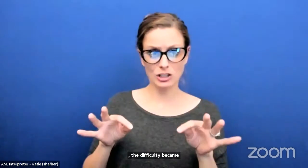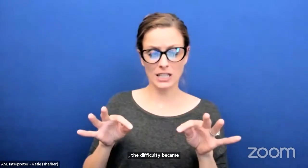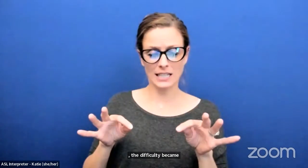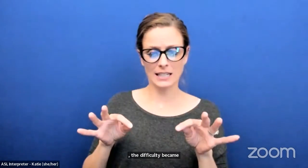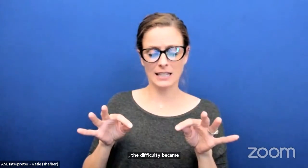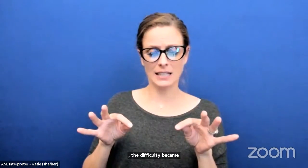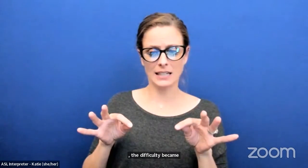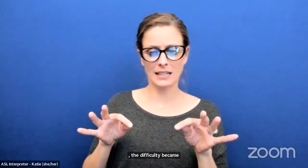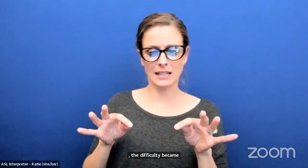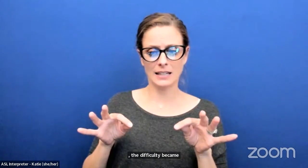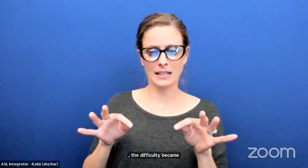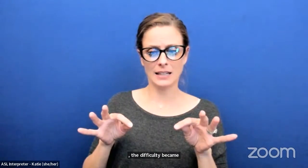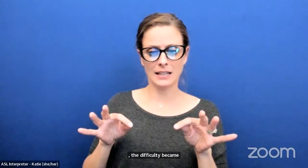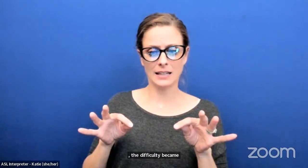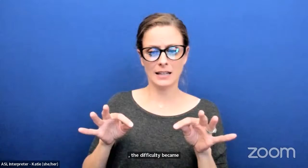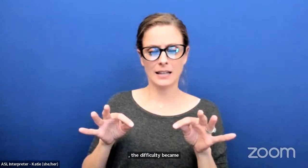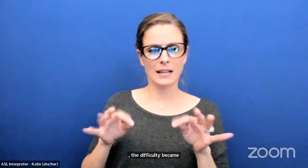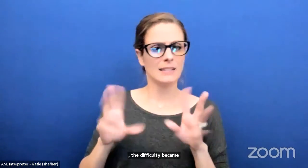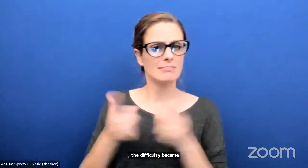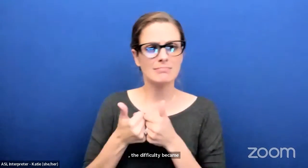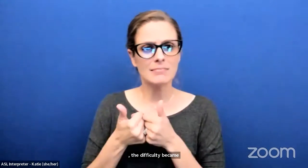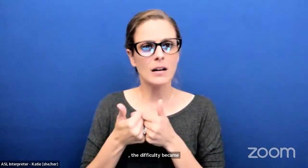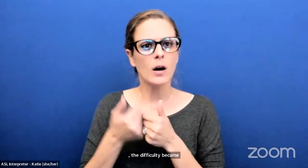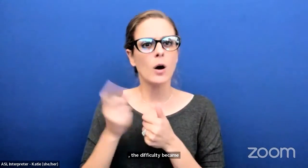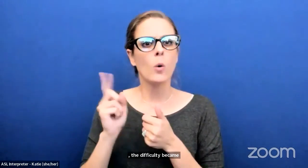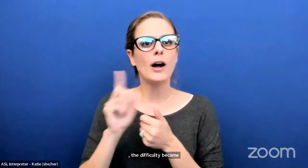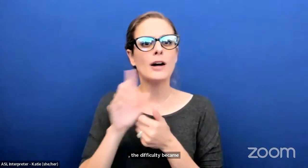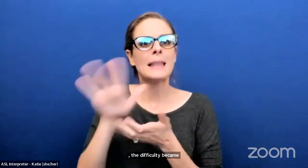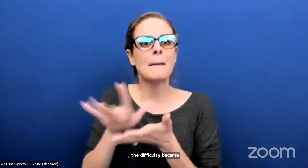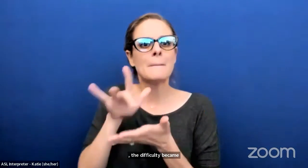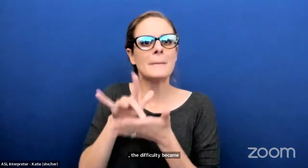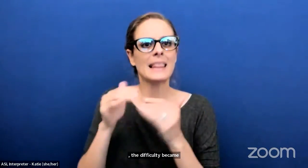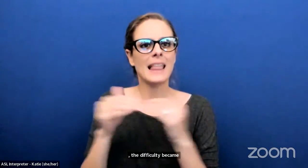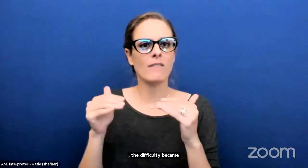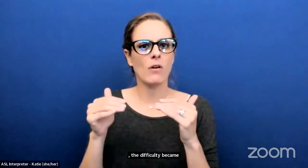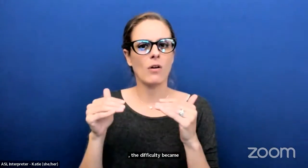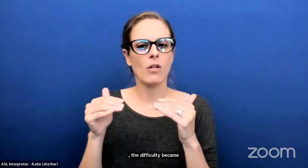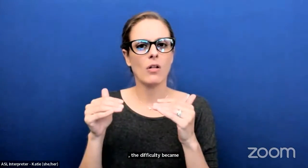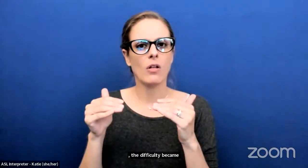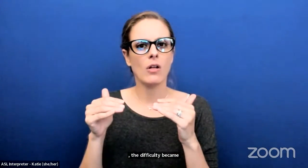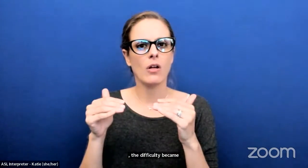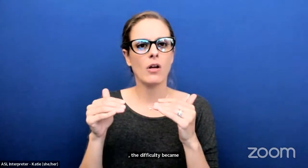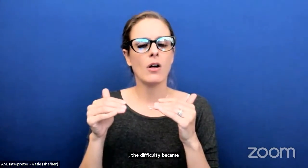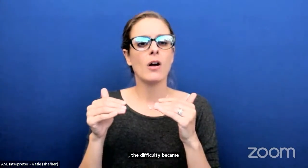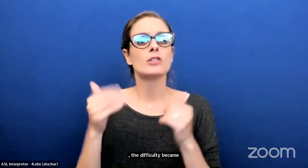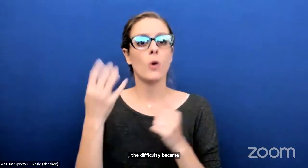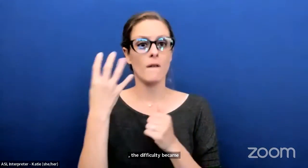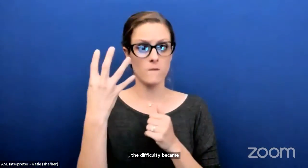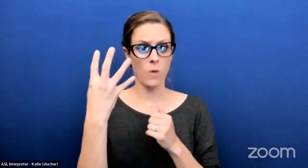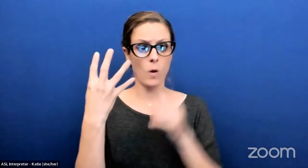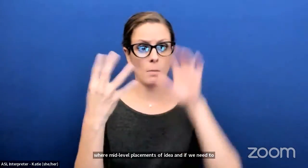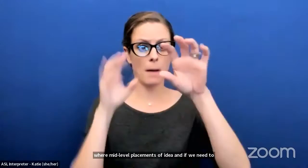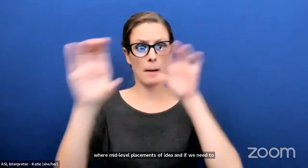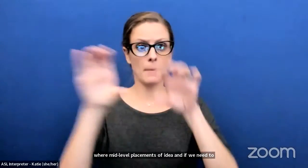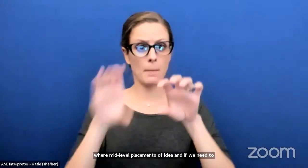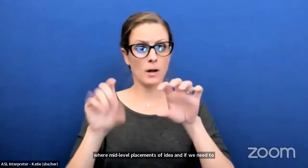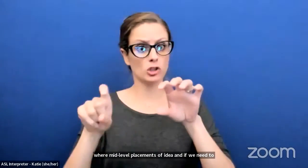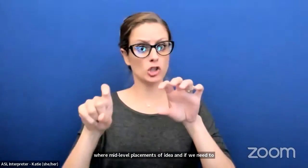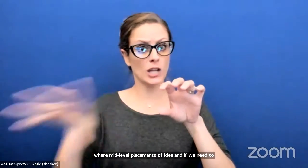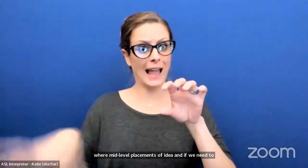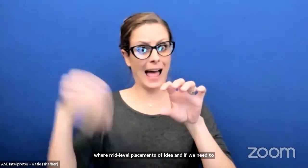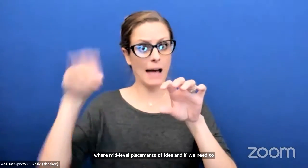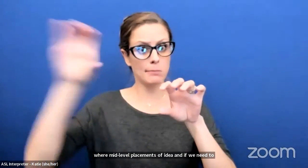placements of ideas, right? So do we need to broaden the 4 quadrants into 6, having